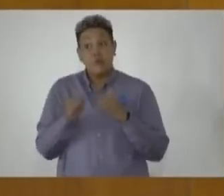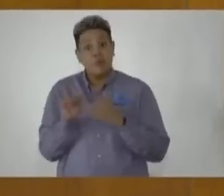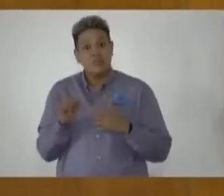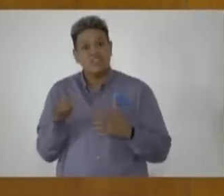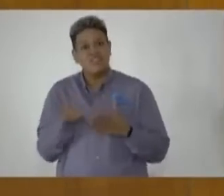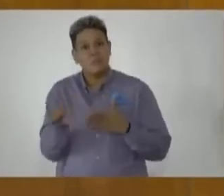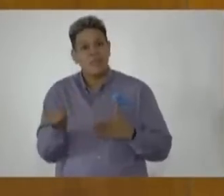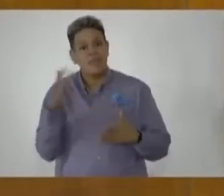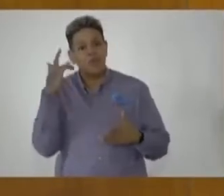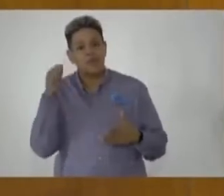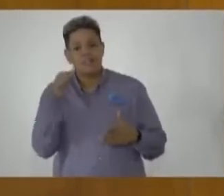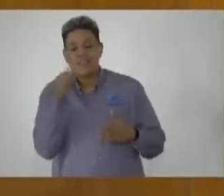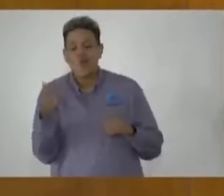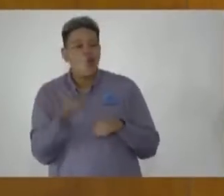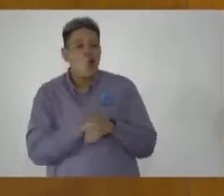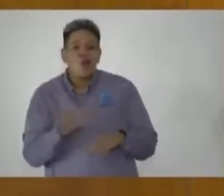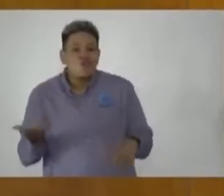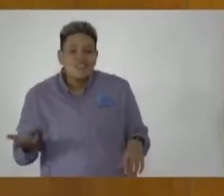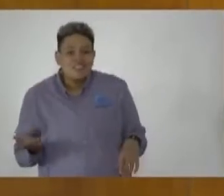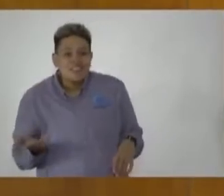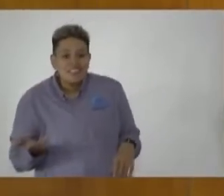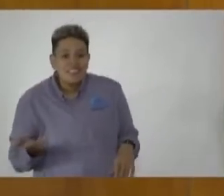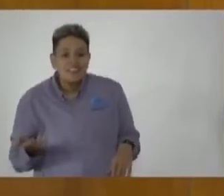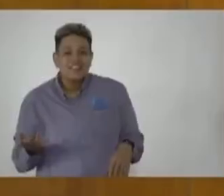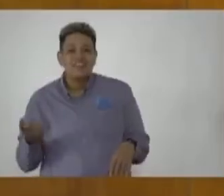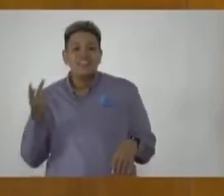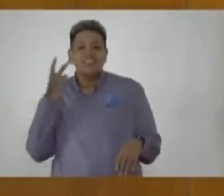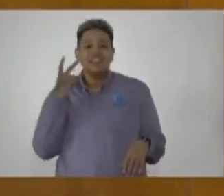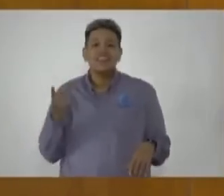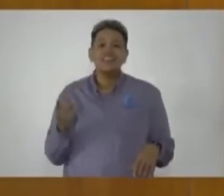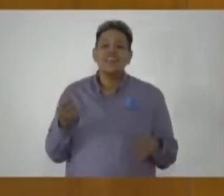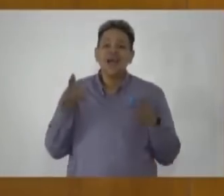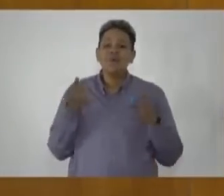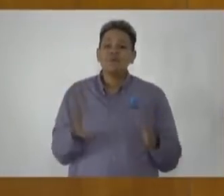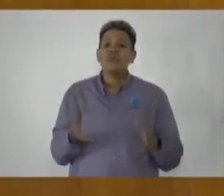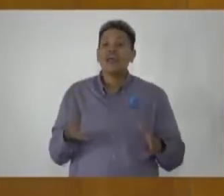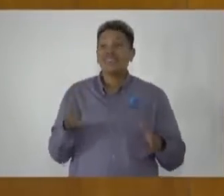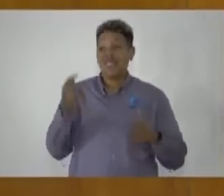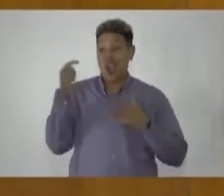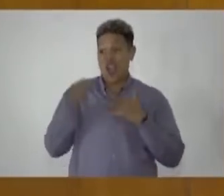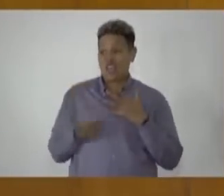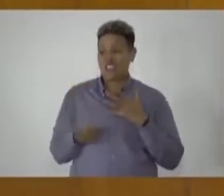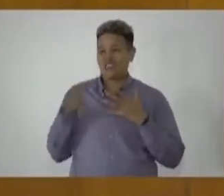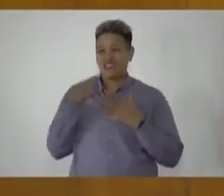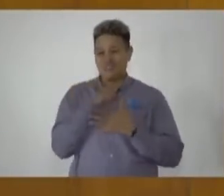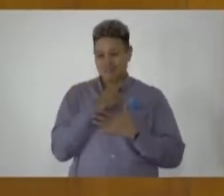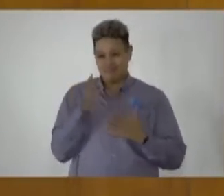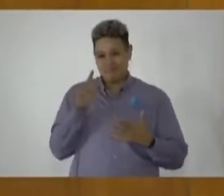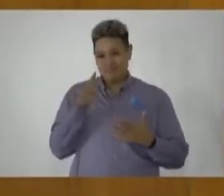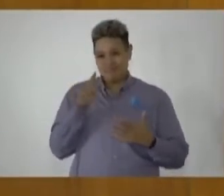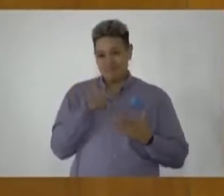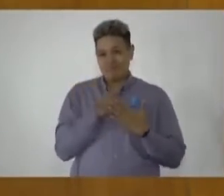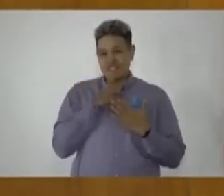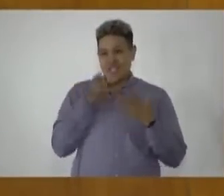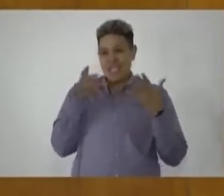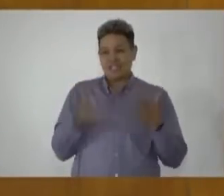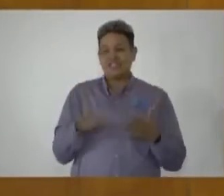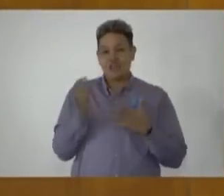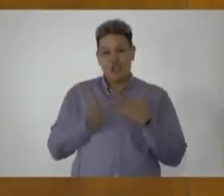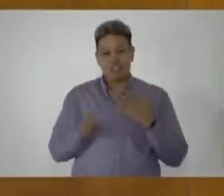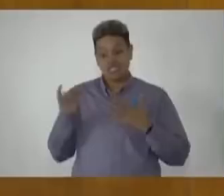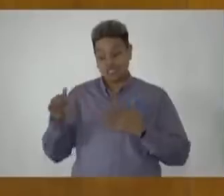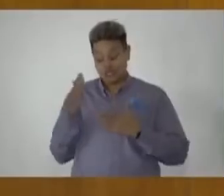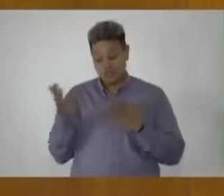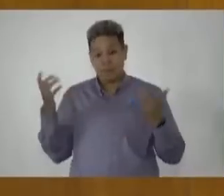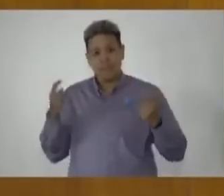because it's not really covered. It is seen as a pre-existing condition. These are some of the things, among others, that we